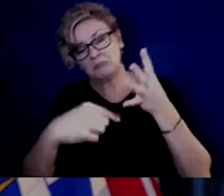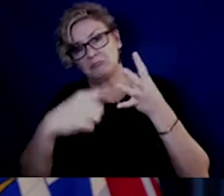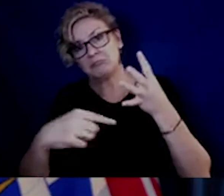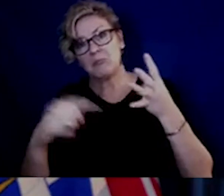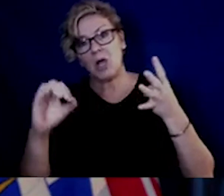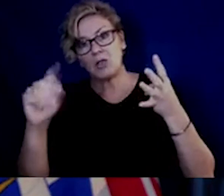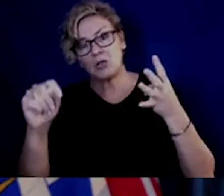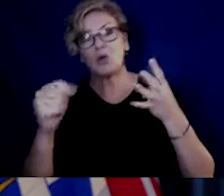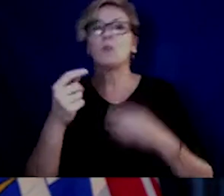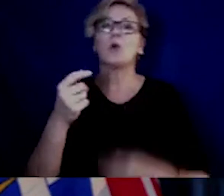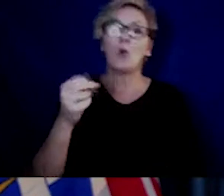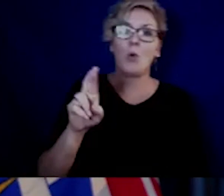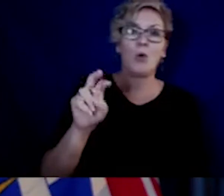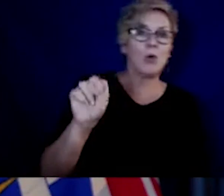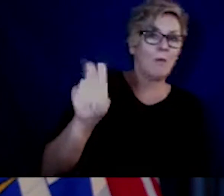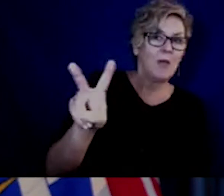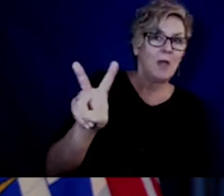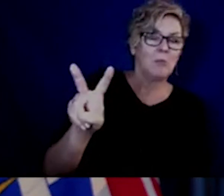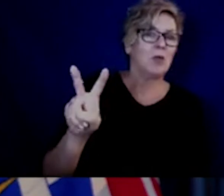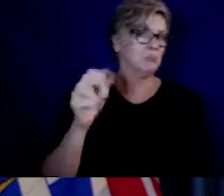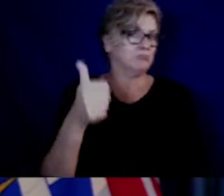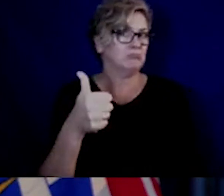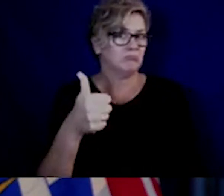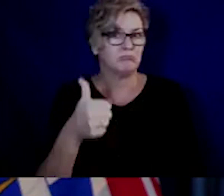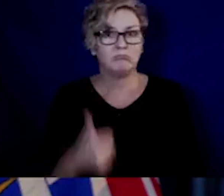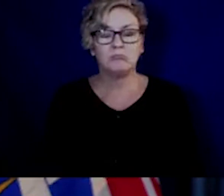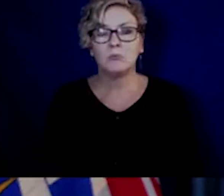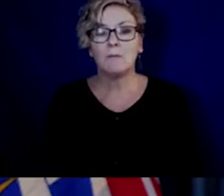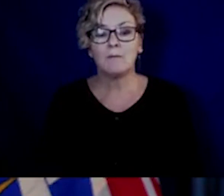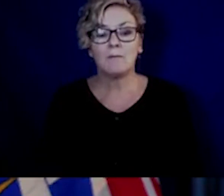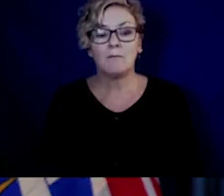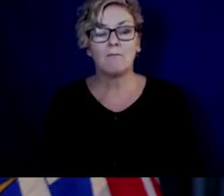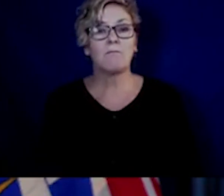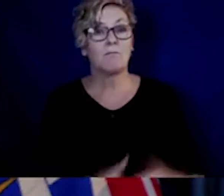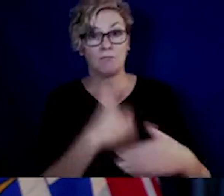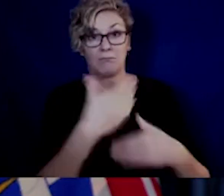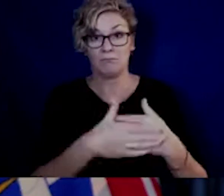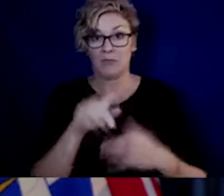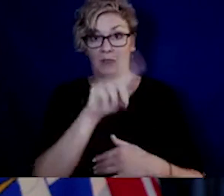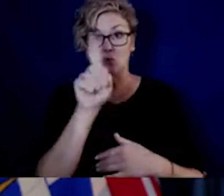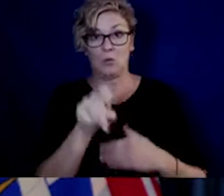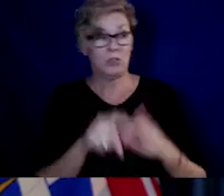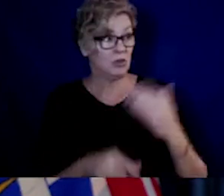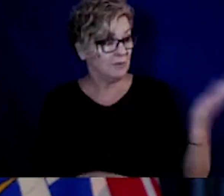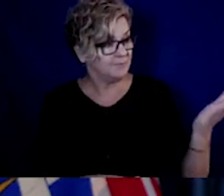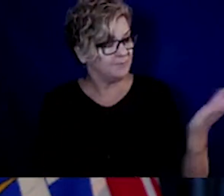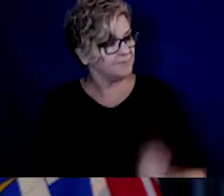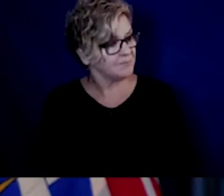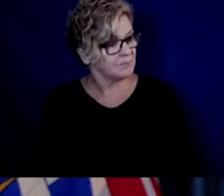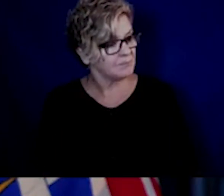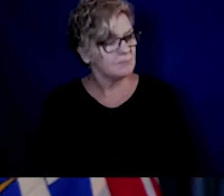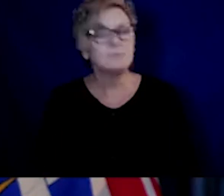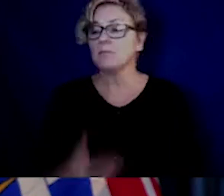Hi, Dr. Henry. I know that you've touched on this before, but I'm hoping you can elaborate a little bit today. It's to do with Halloween, and